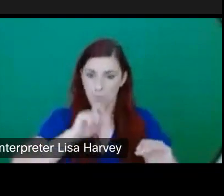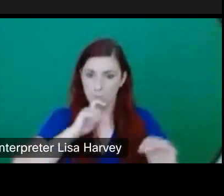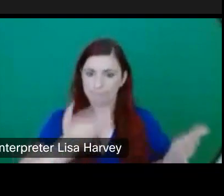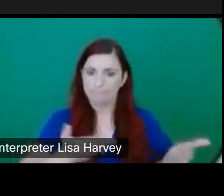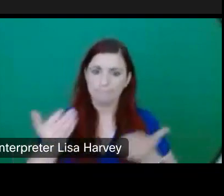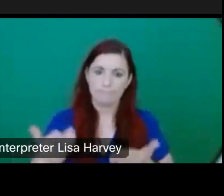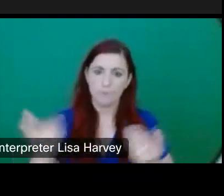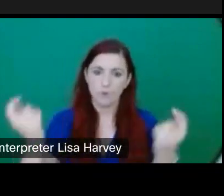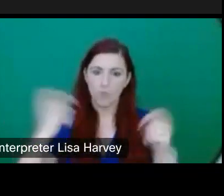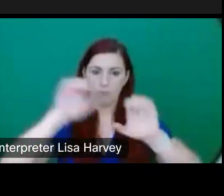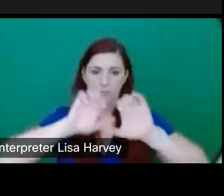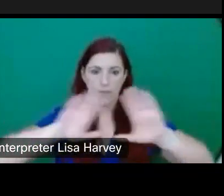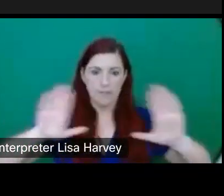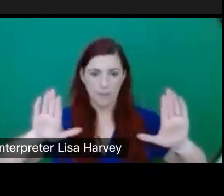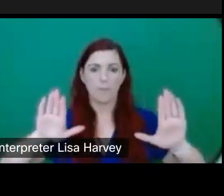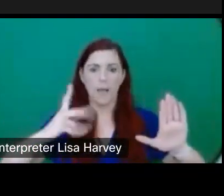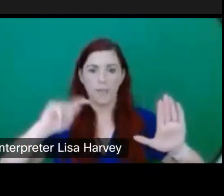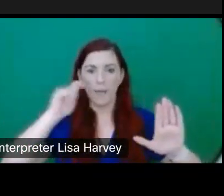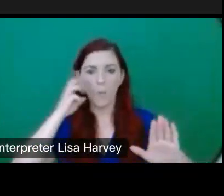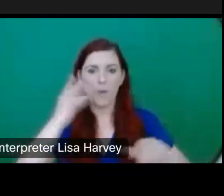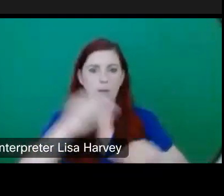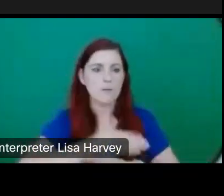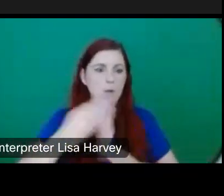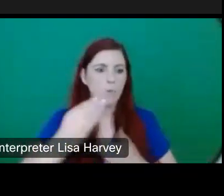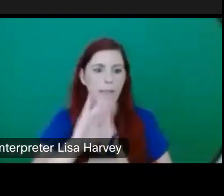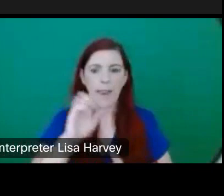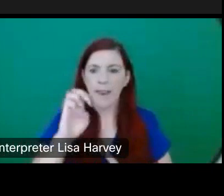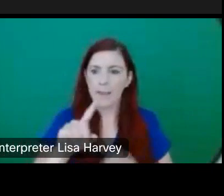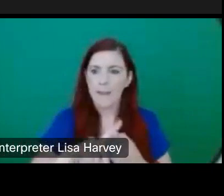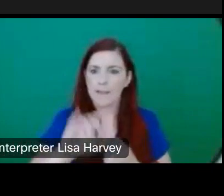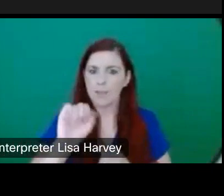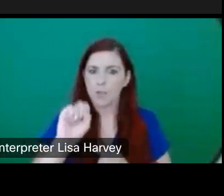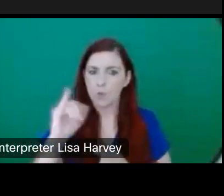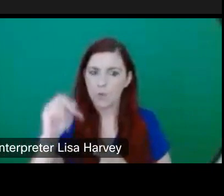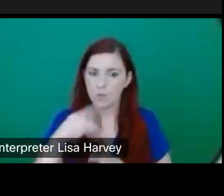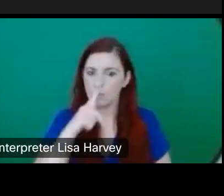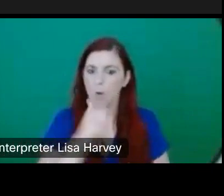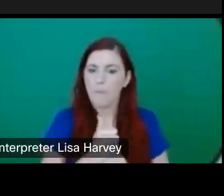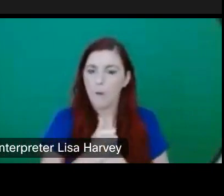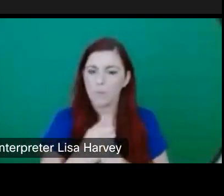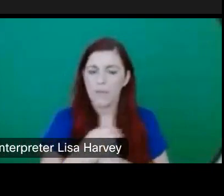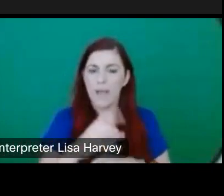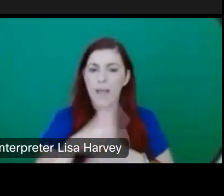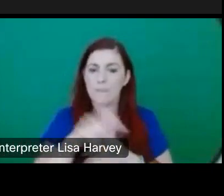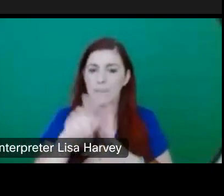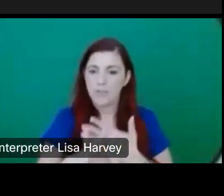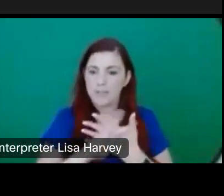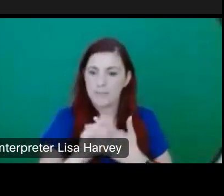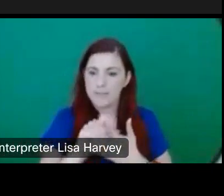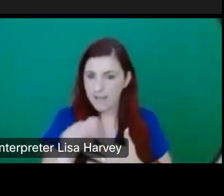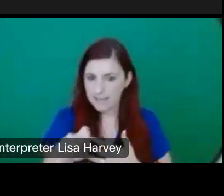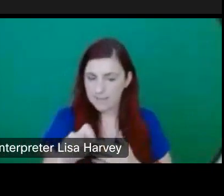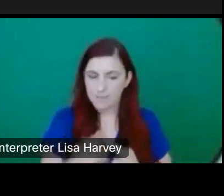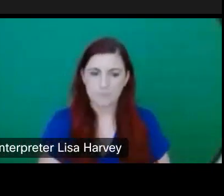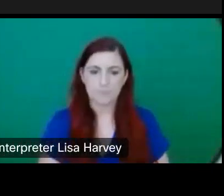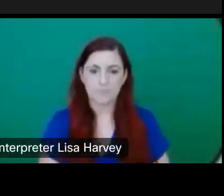the presentation, but I think we're going to start off with Liam and Susan talking about the Patient Safety Act now. So I'm just